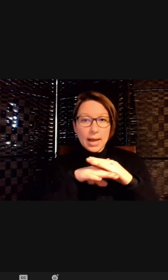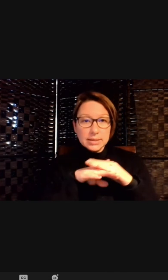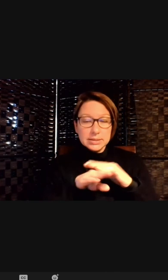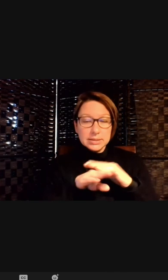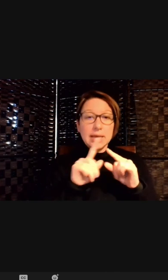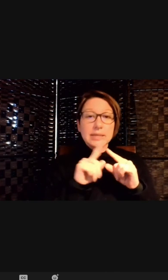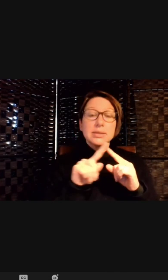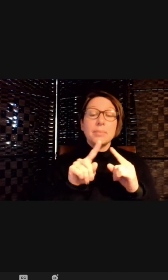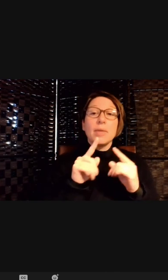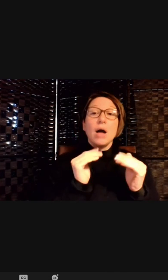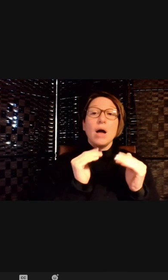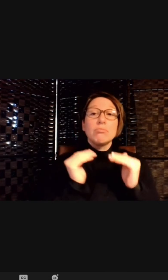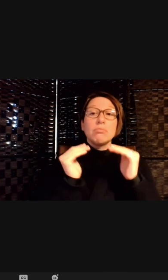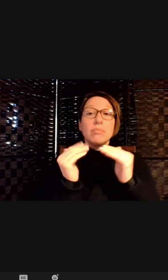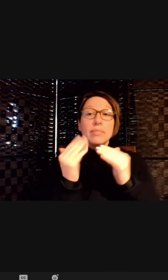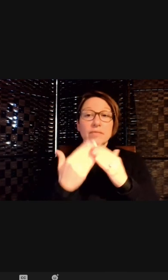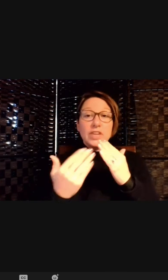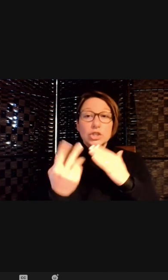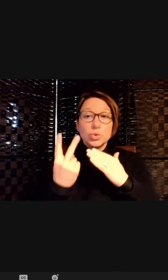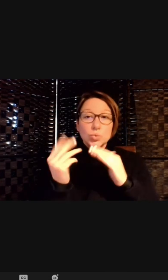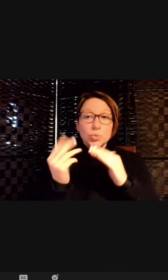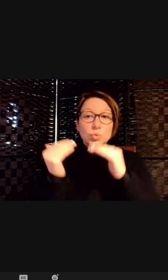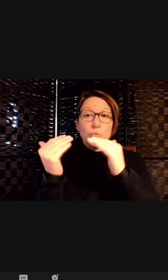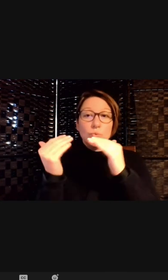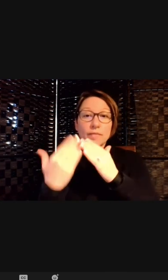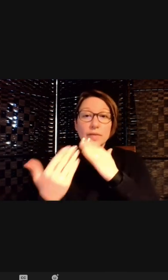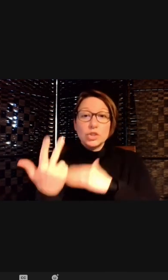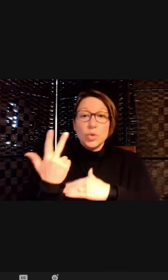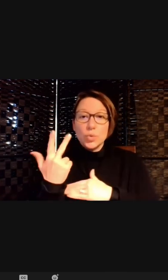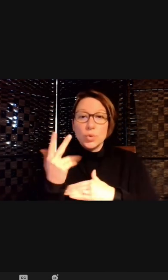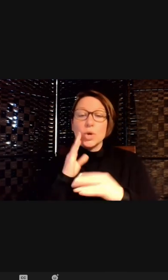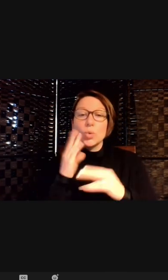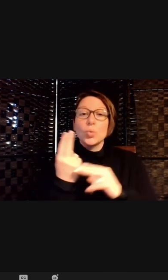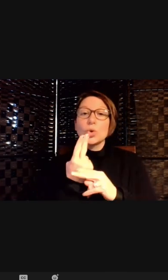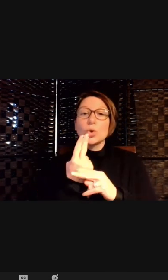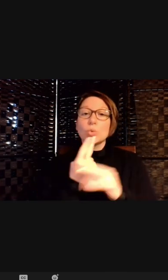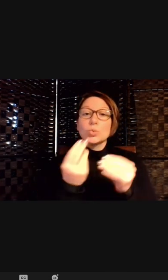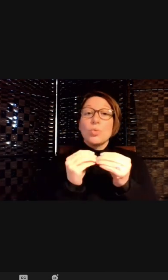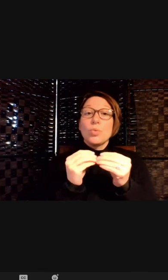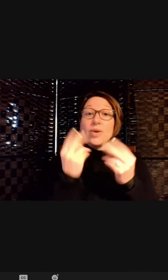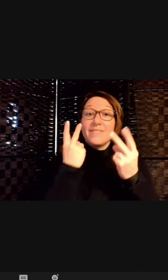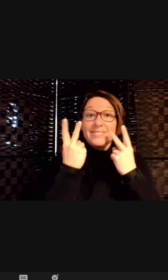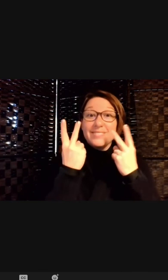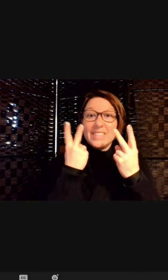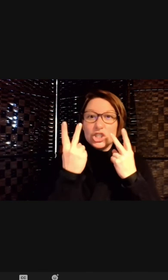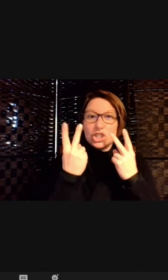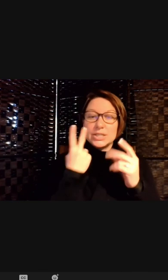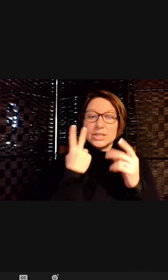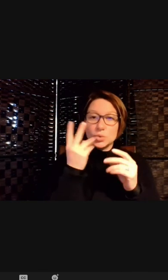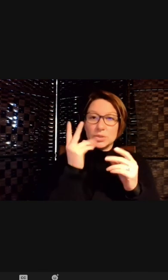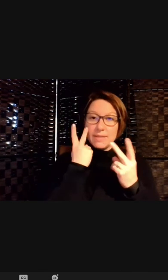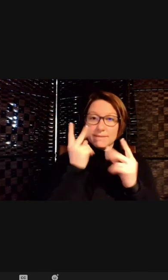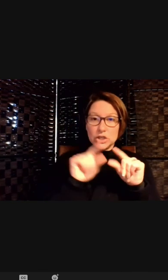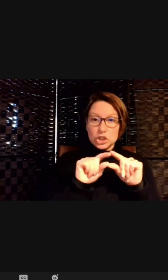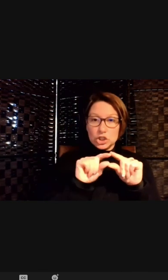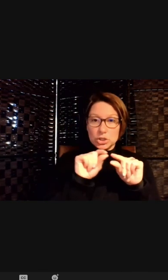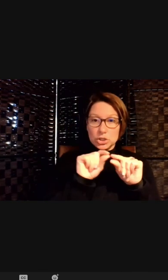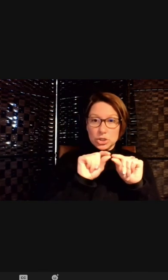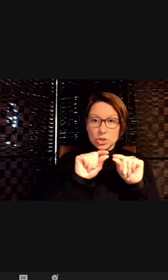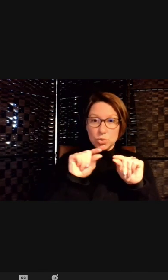into phase 2 and phase 3, we're going to eventually use more vision. You can see that the vision bar grows a little bit. So